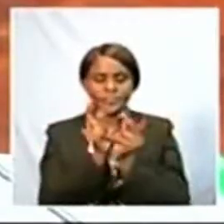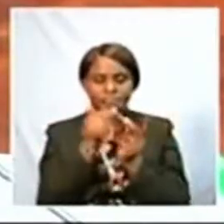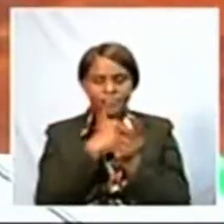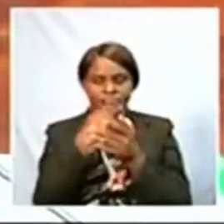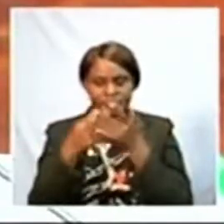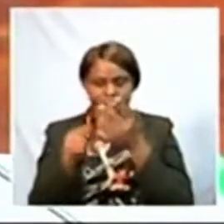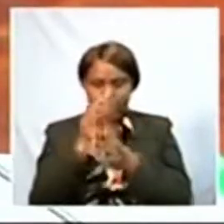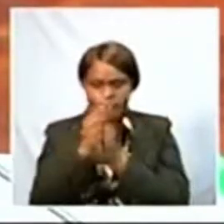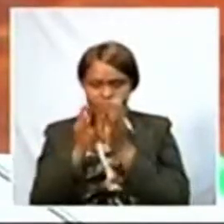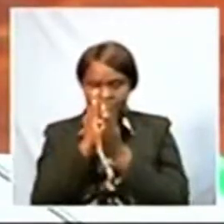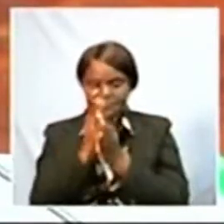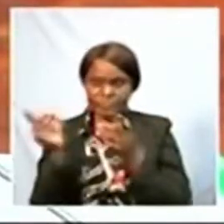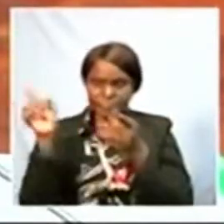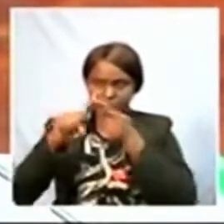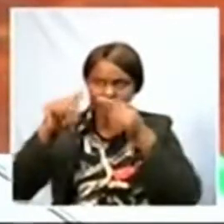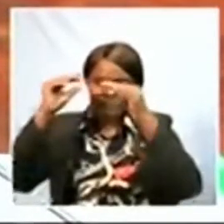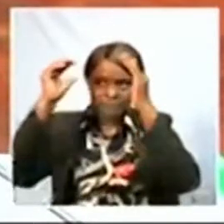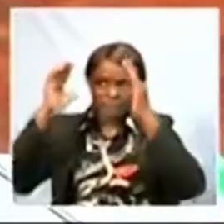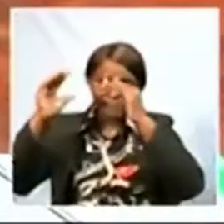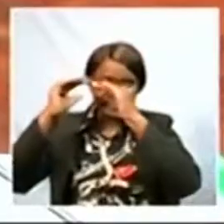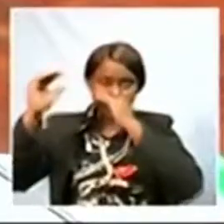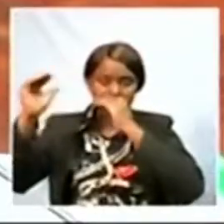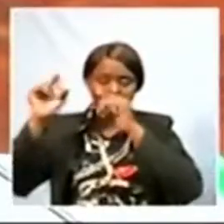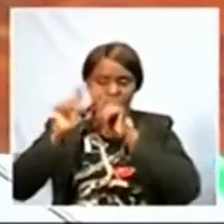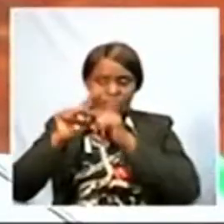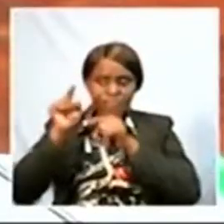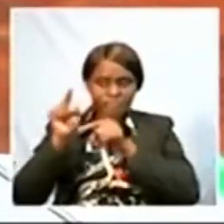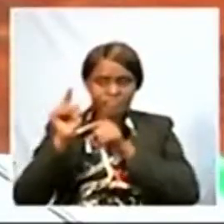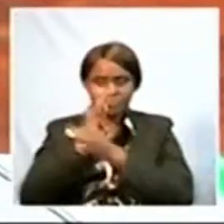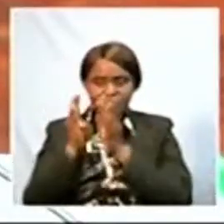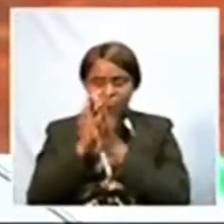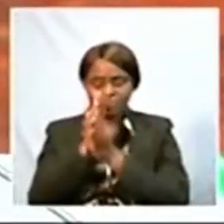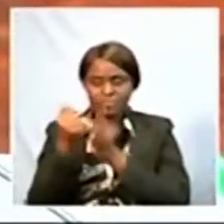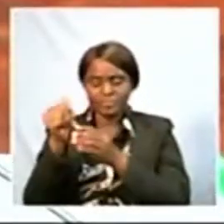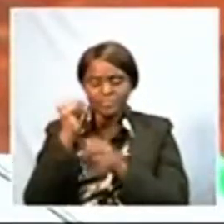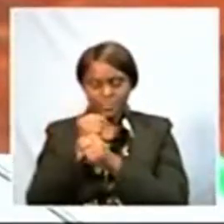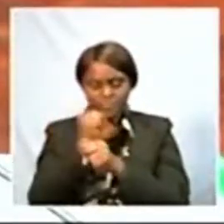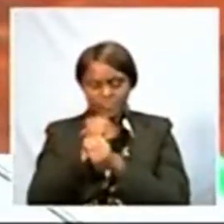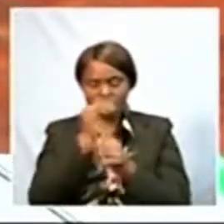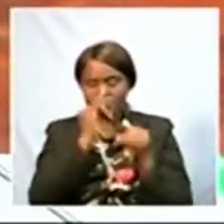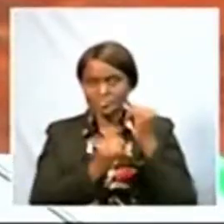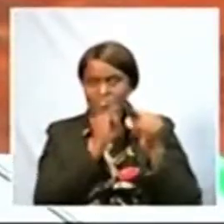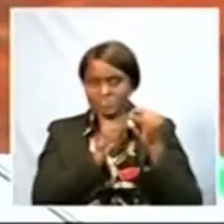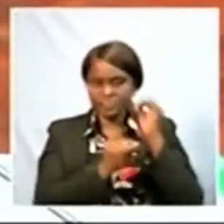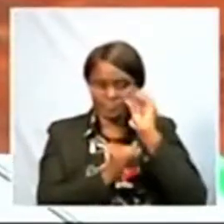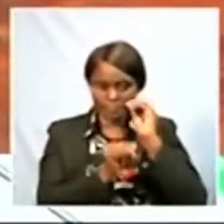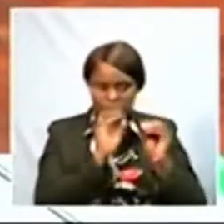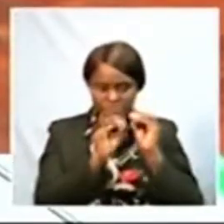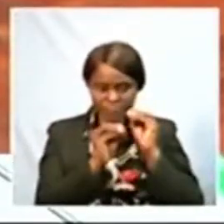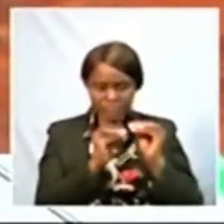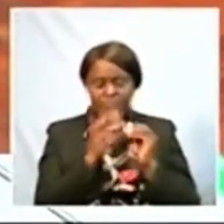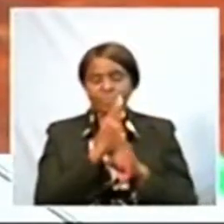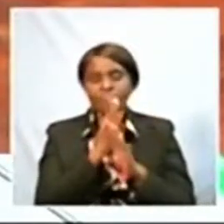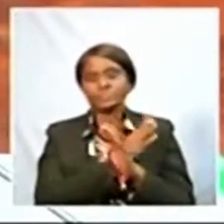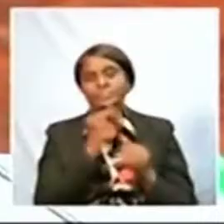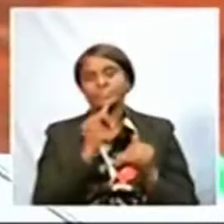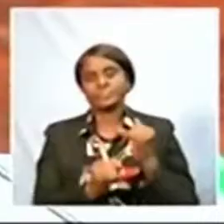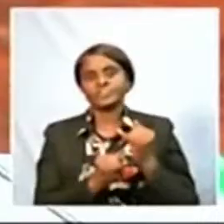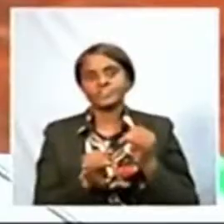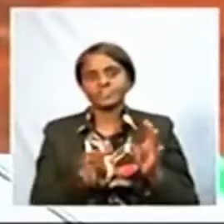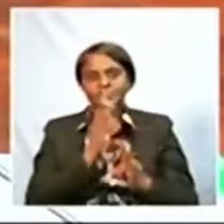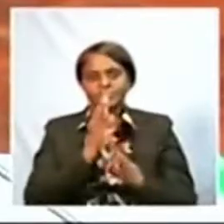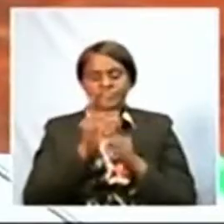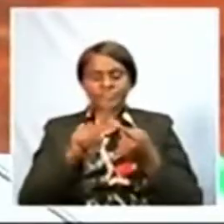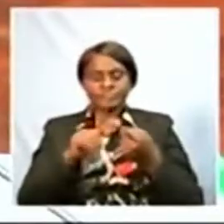been constructed up to roof level and the contractor is currently working on the finishes prior to completion. Refer